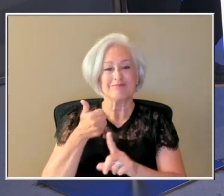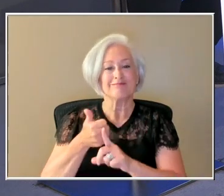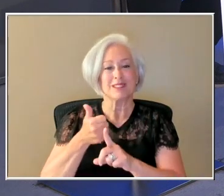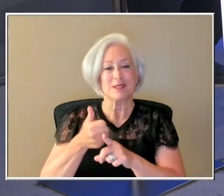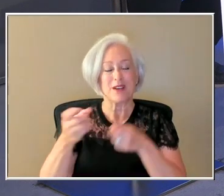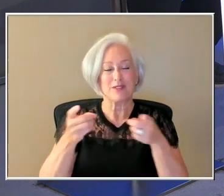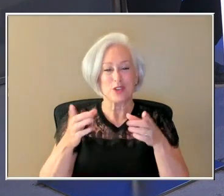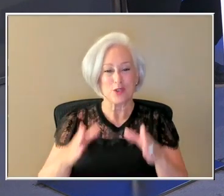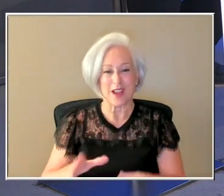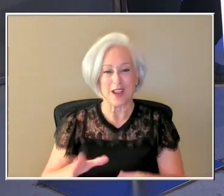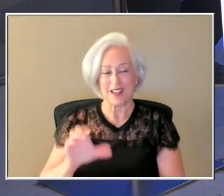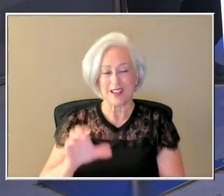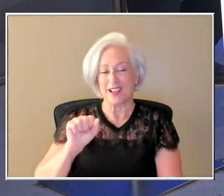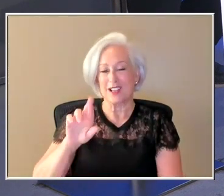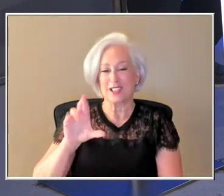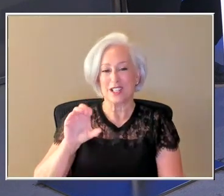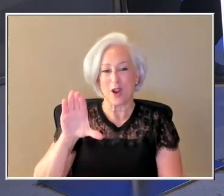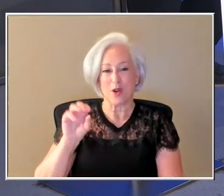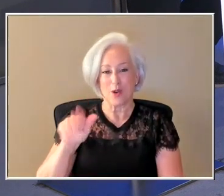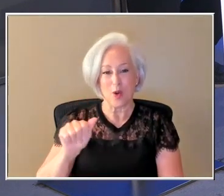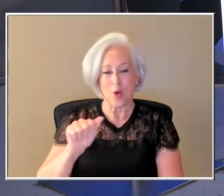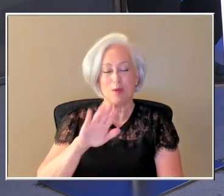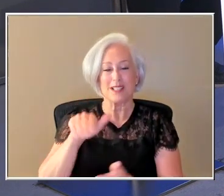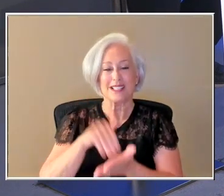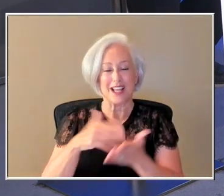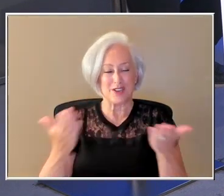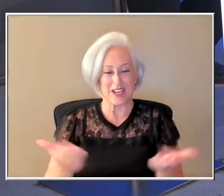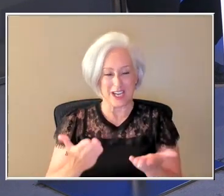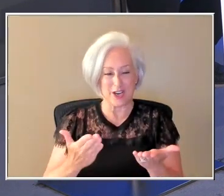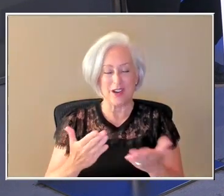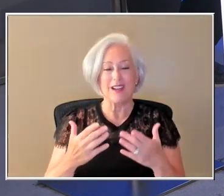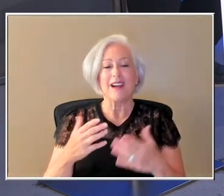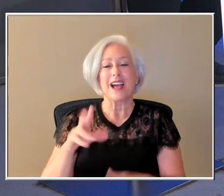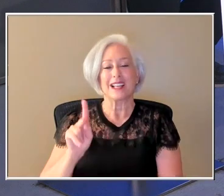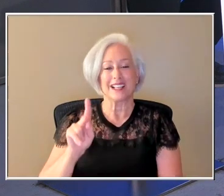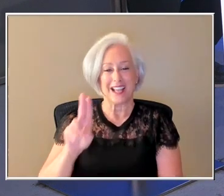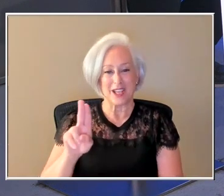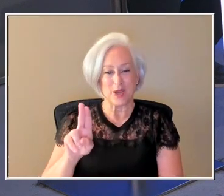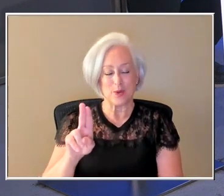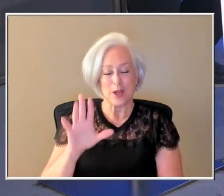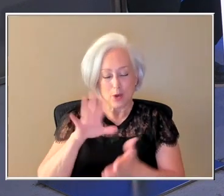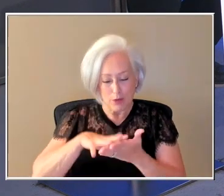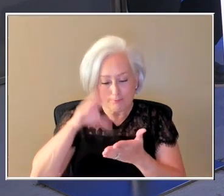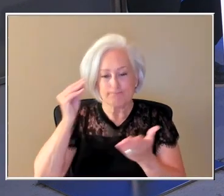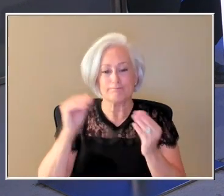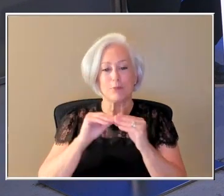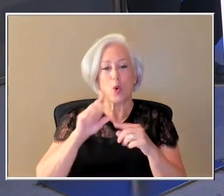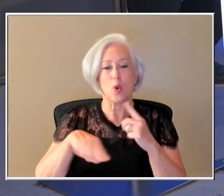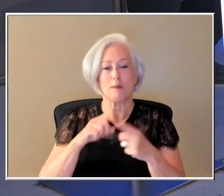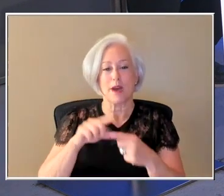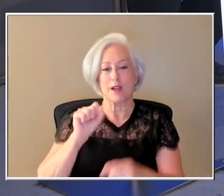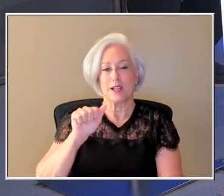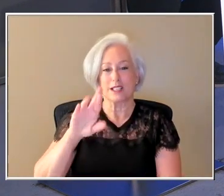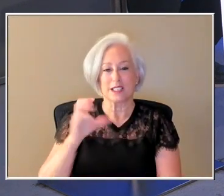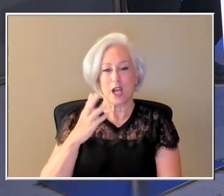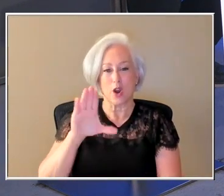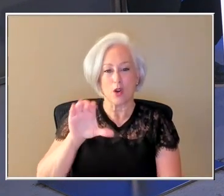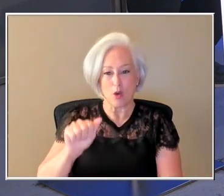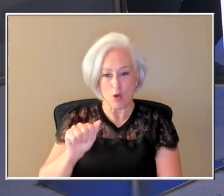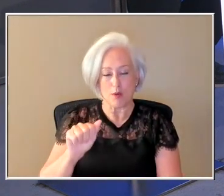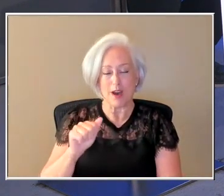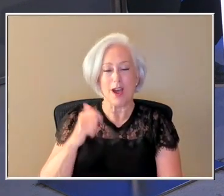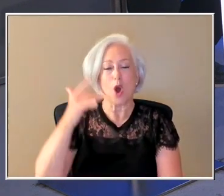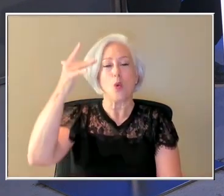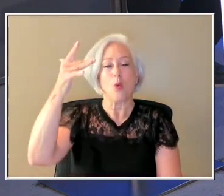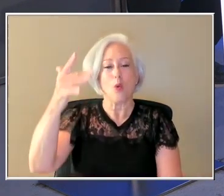Center at the health system. So we're going to learn more about sarcoma, which is a rare form of cancer today. We're going to hear all about Zac's story.